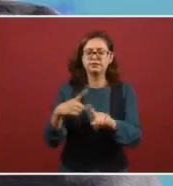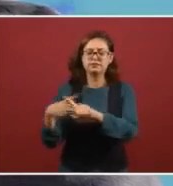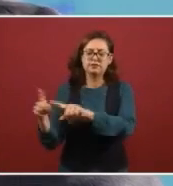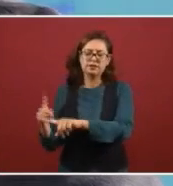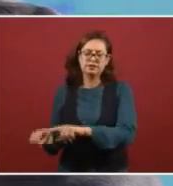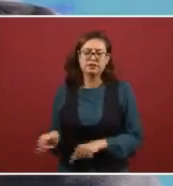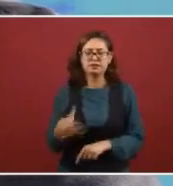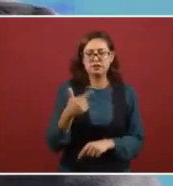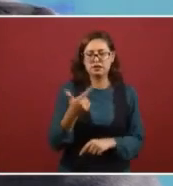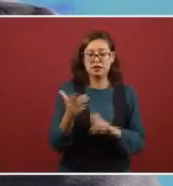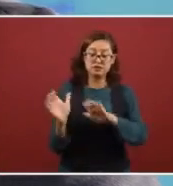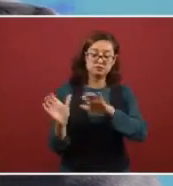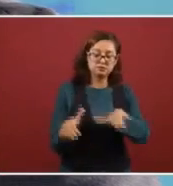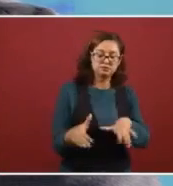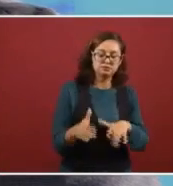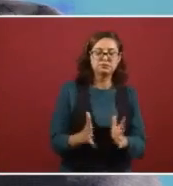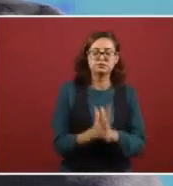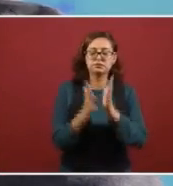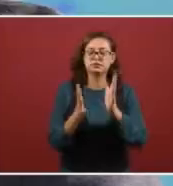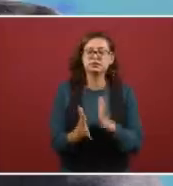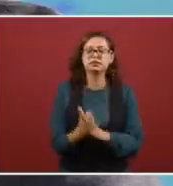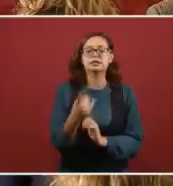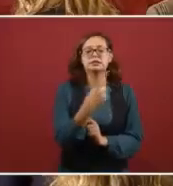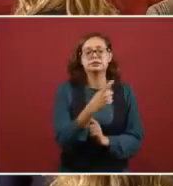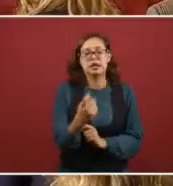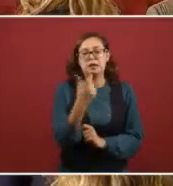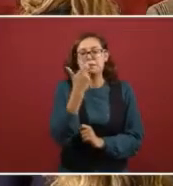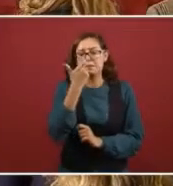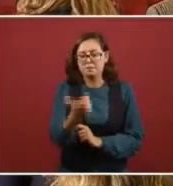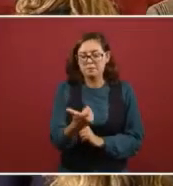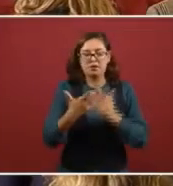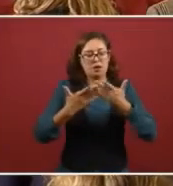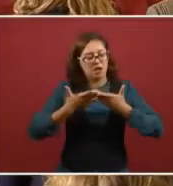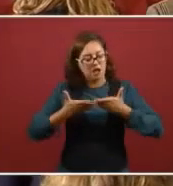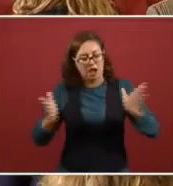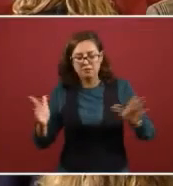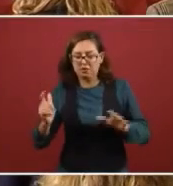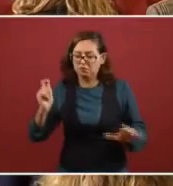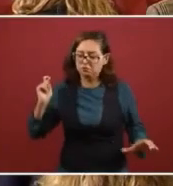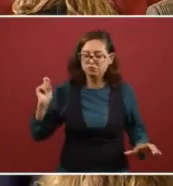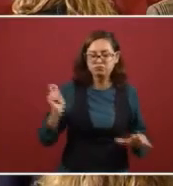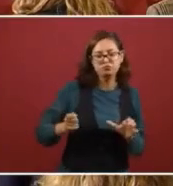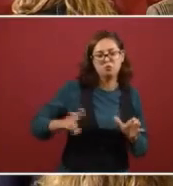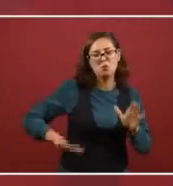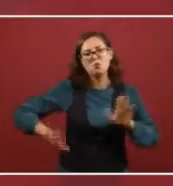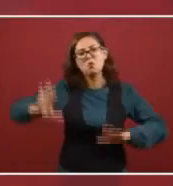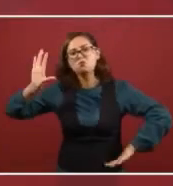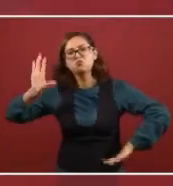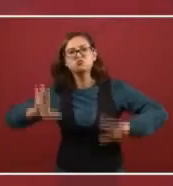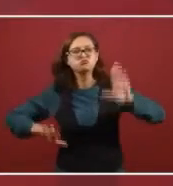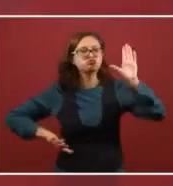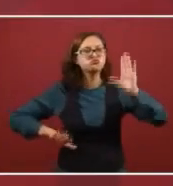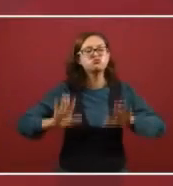you can even go to 7-Elevens and you can get, it pays 100 pesos. It's open,